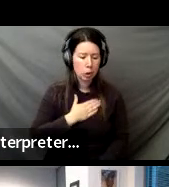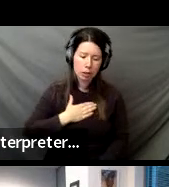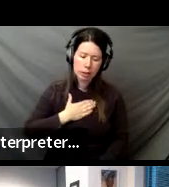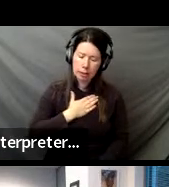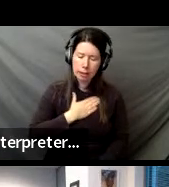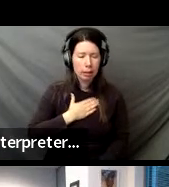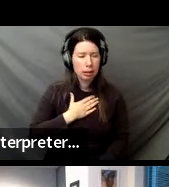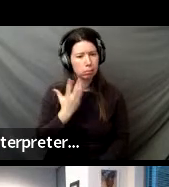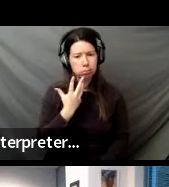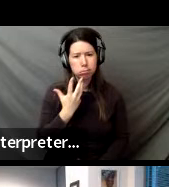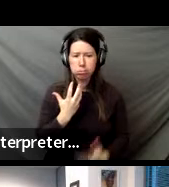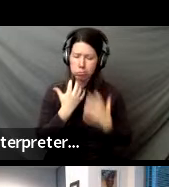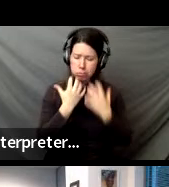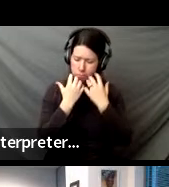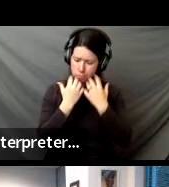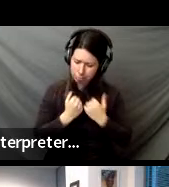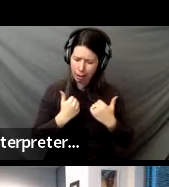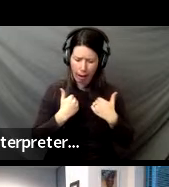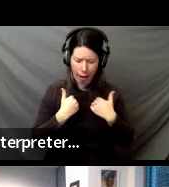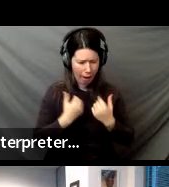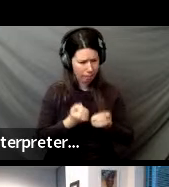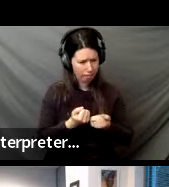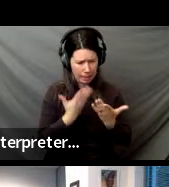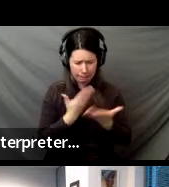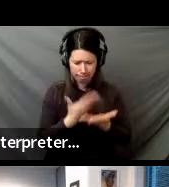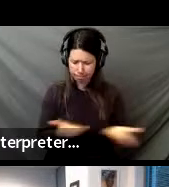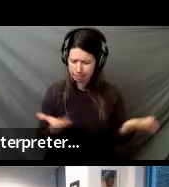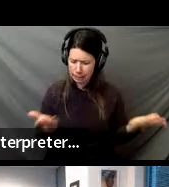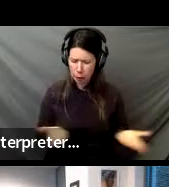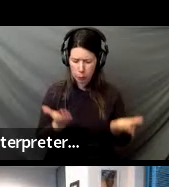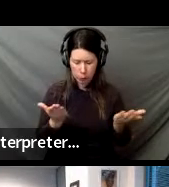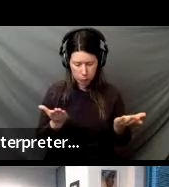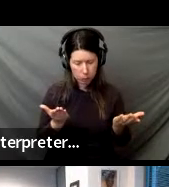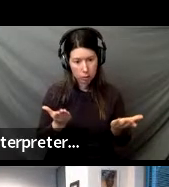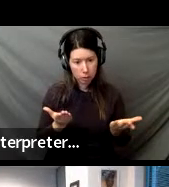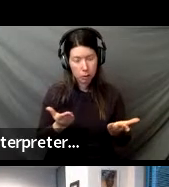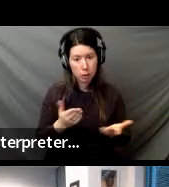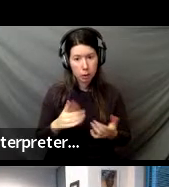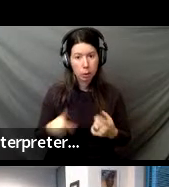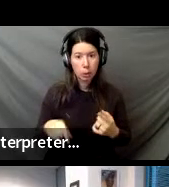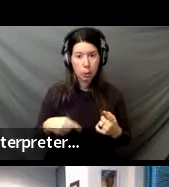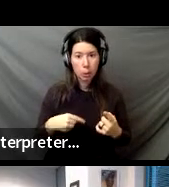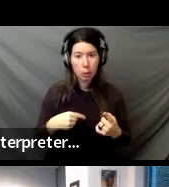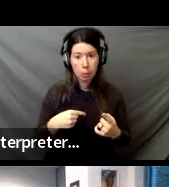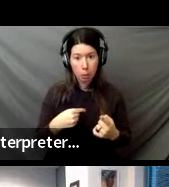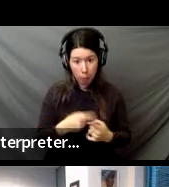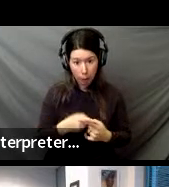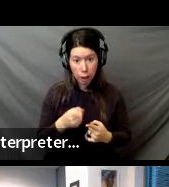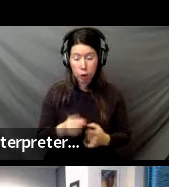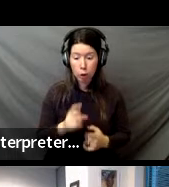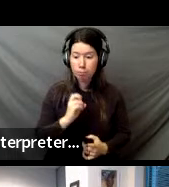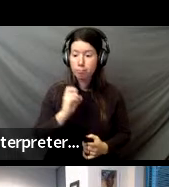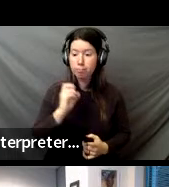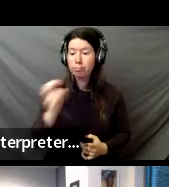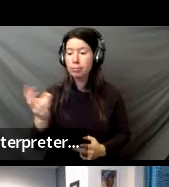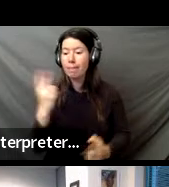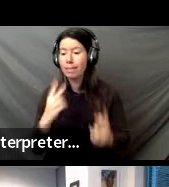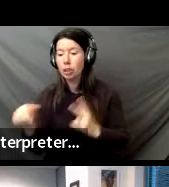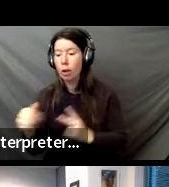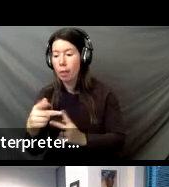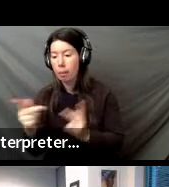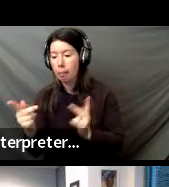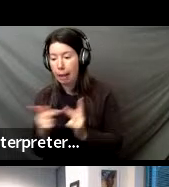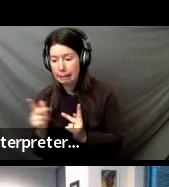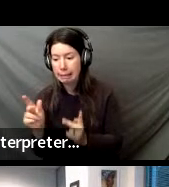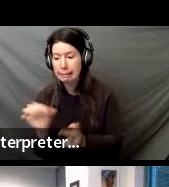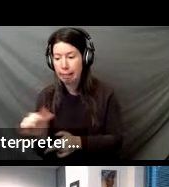we have here at home when you have the opportunity to visit places like that and